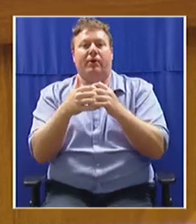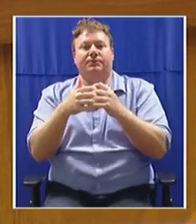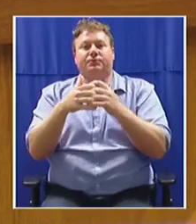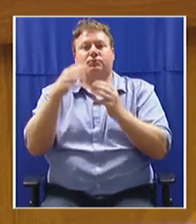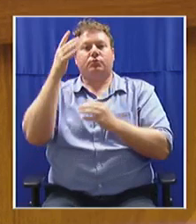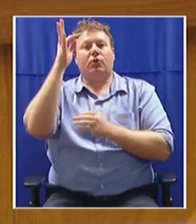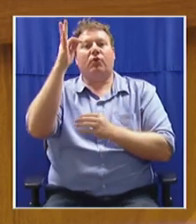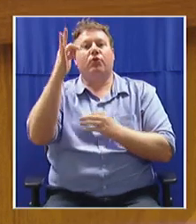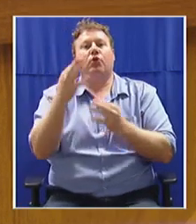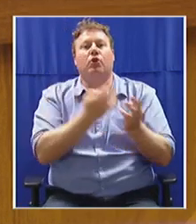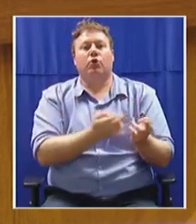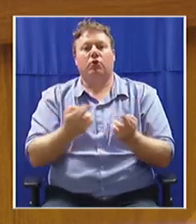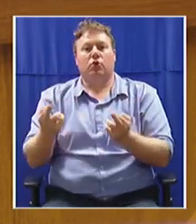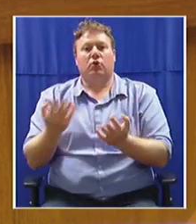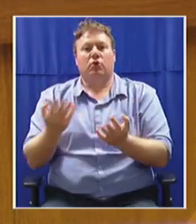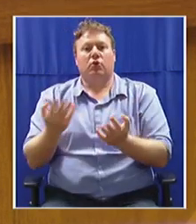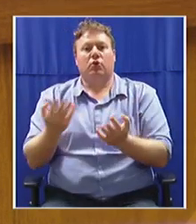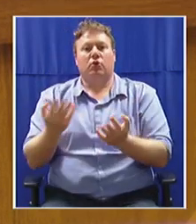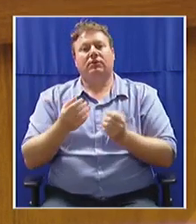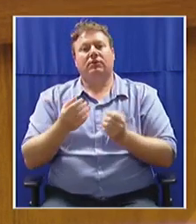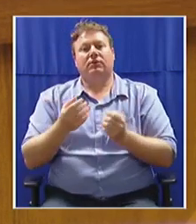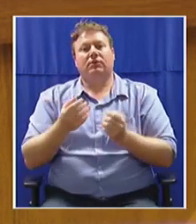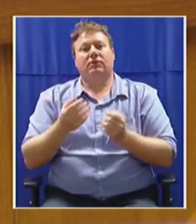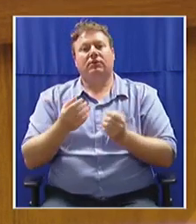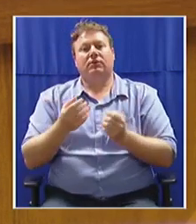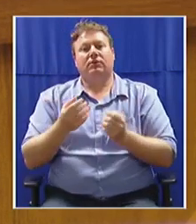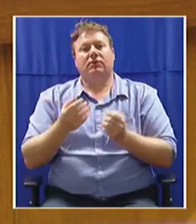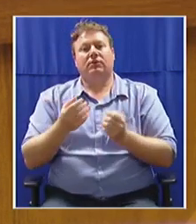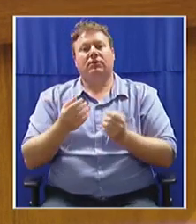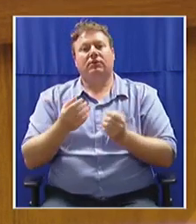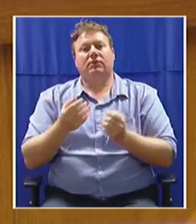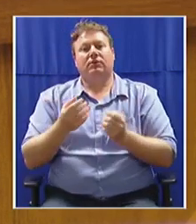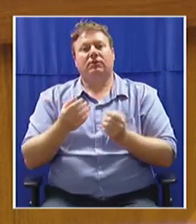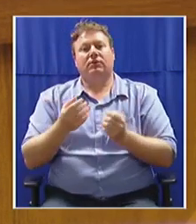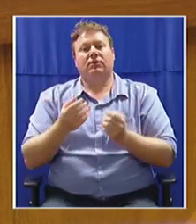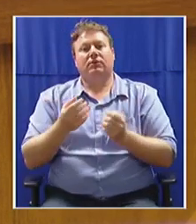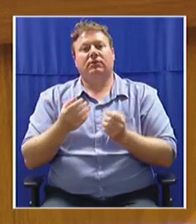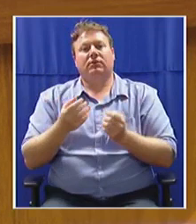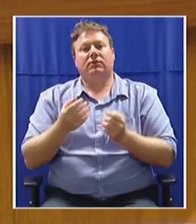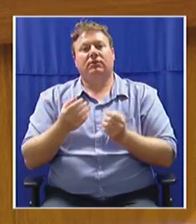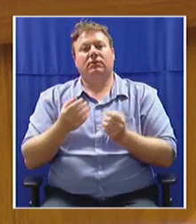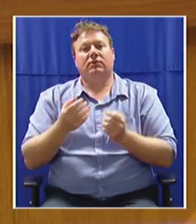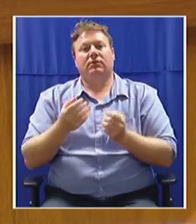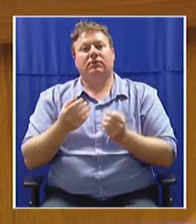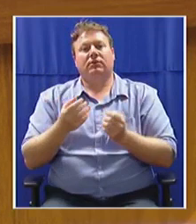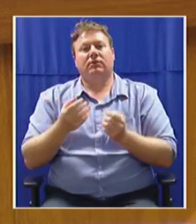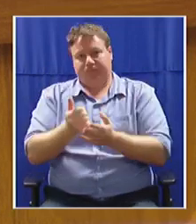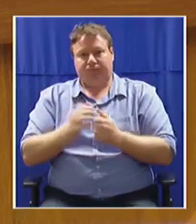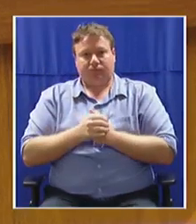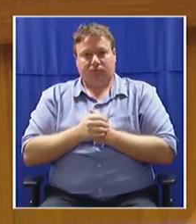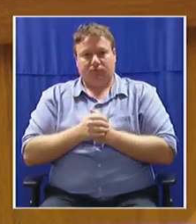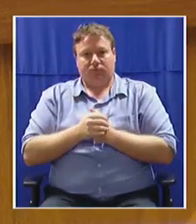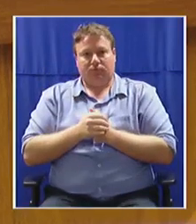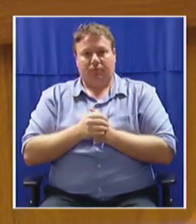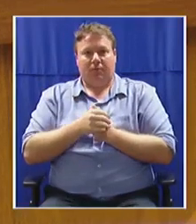be applied to increase our impact. Our government, through the Department of Trade